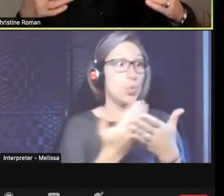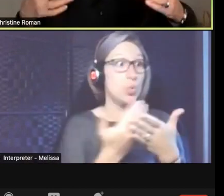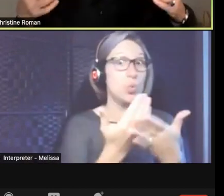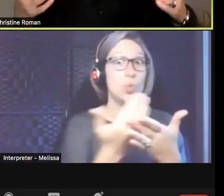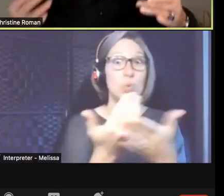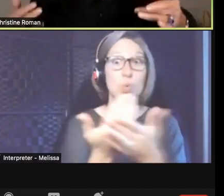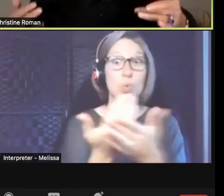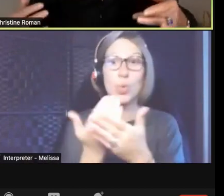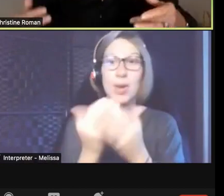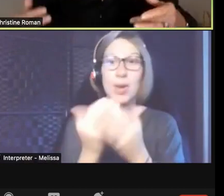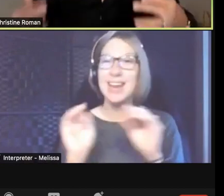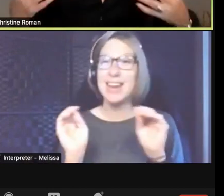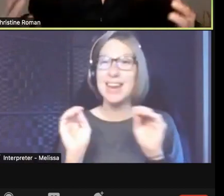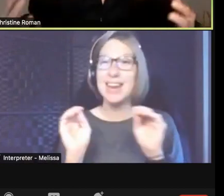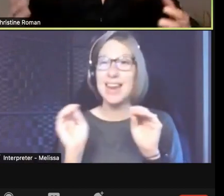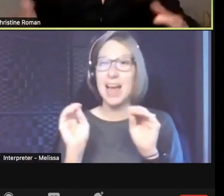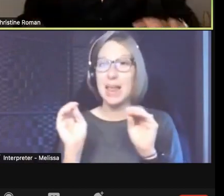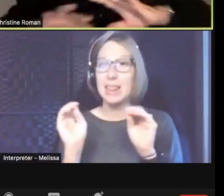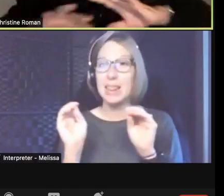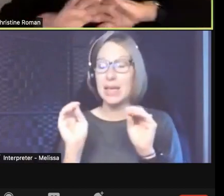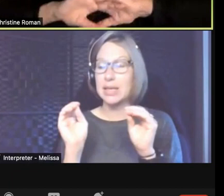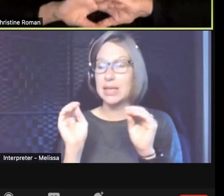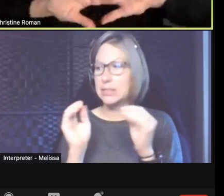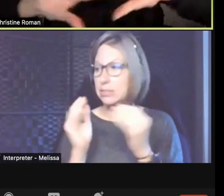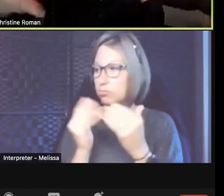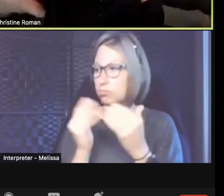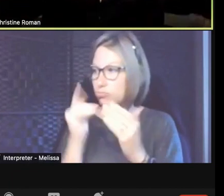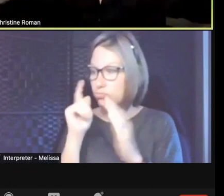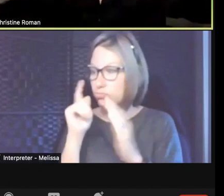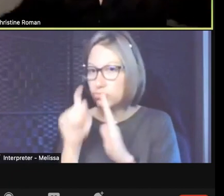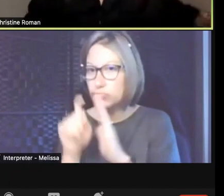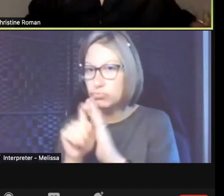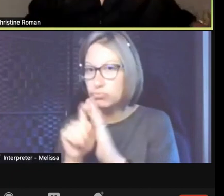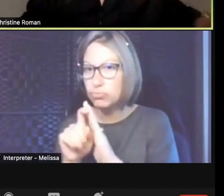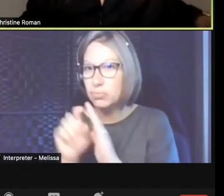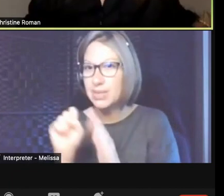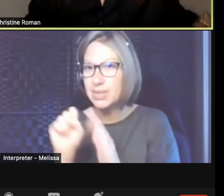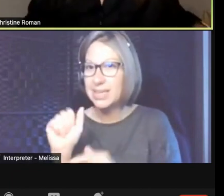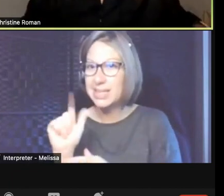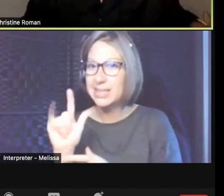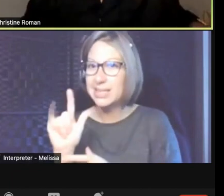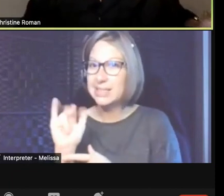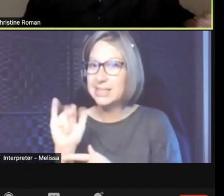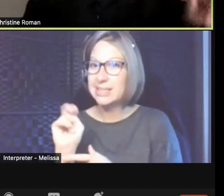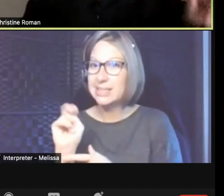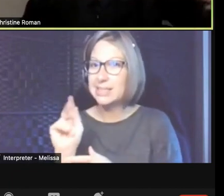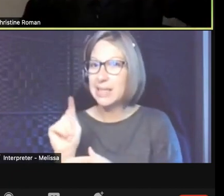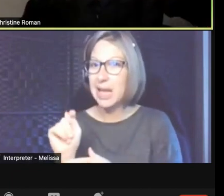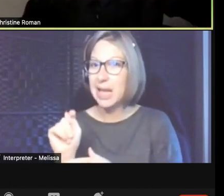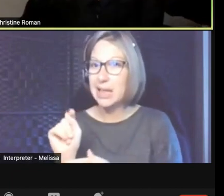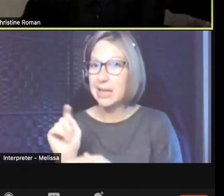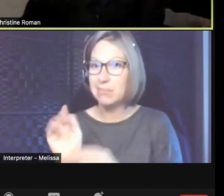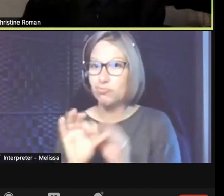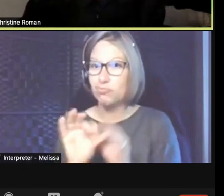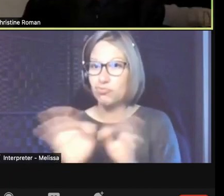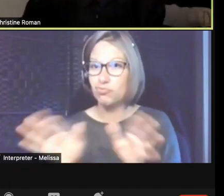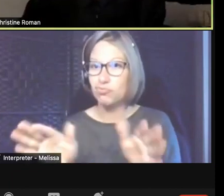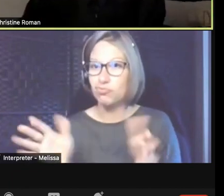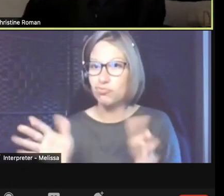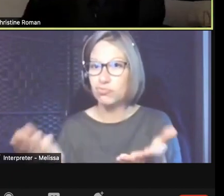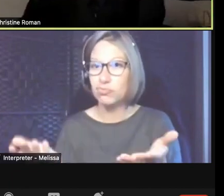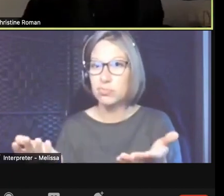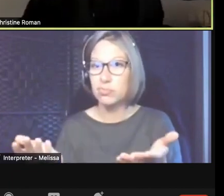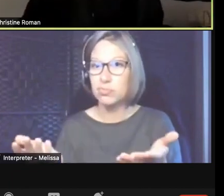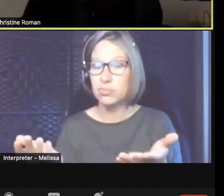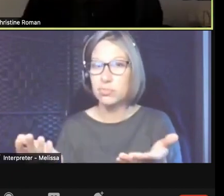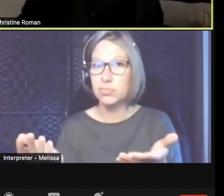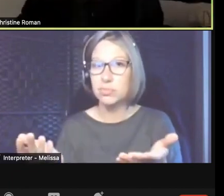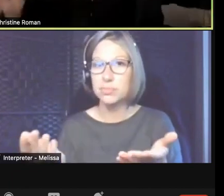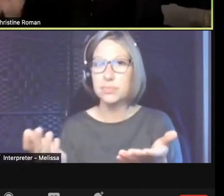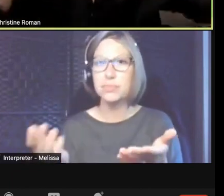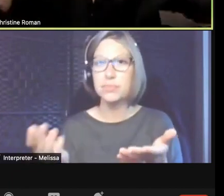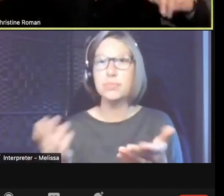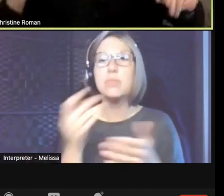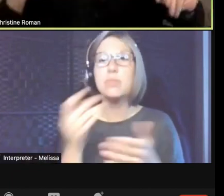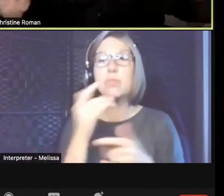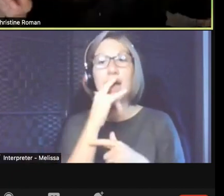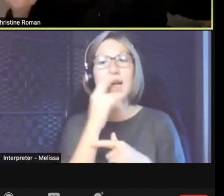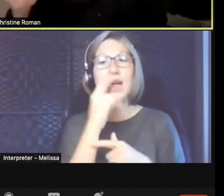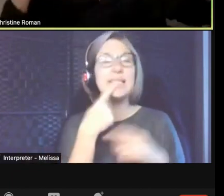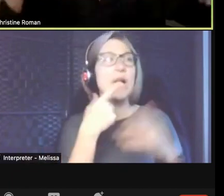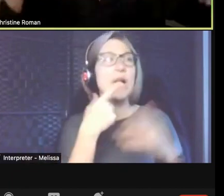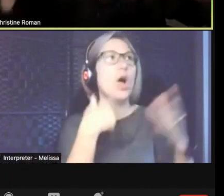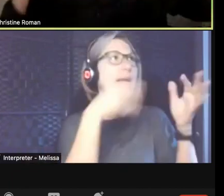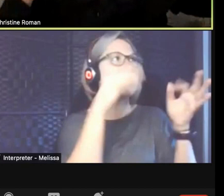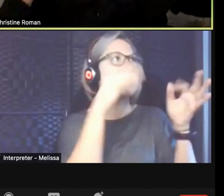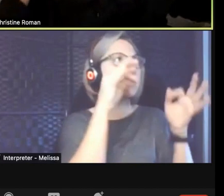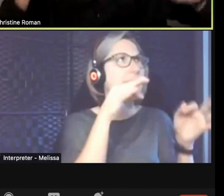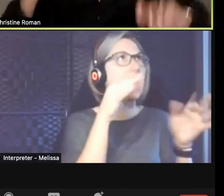For kids with CVI, without CVI, they look at that same environment. They say, I can define. I know the